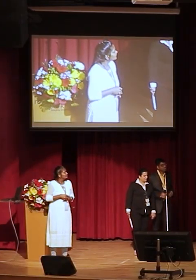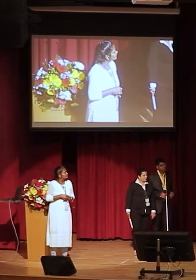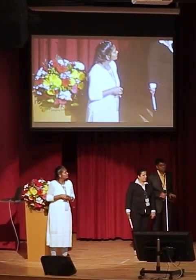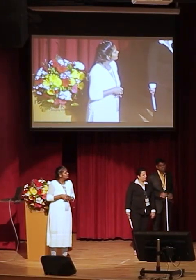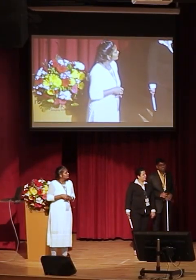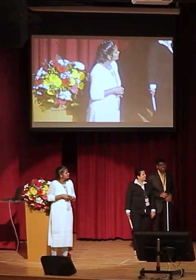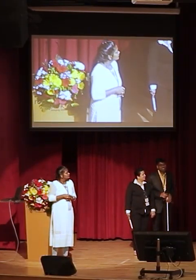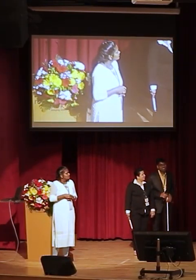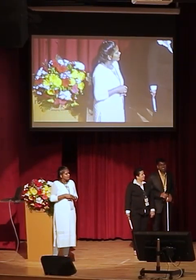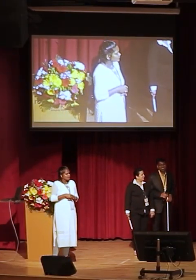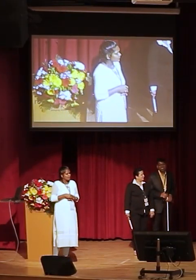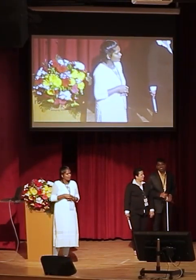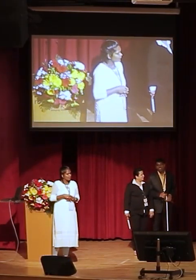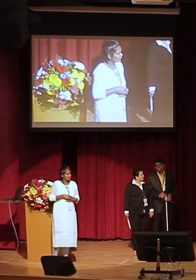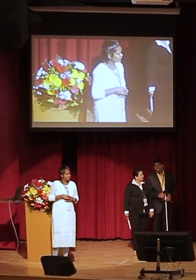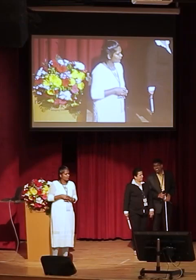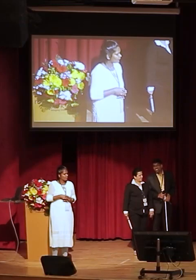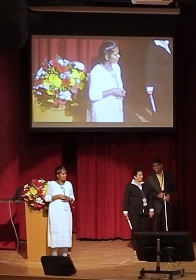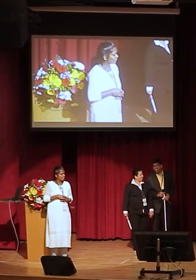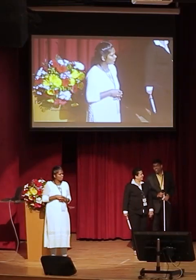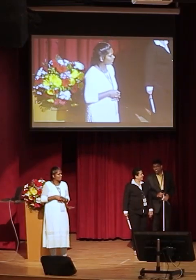Play pause.